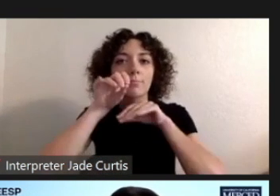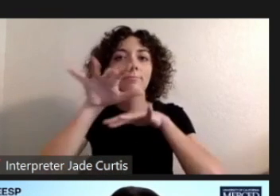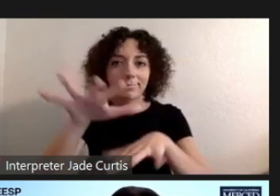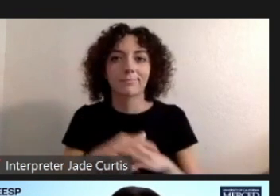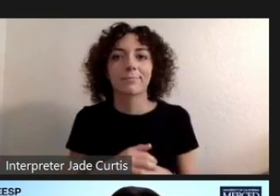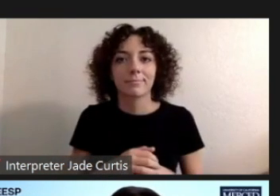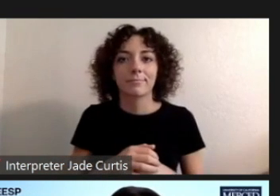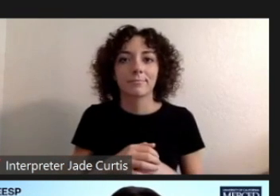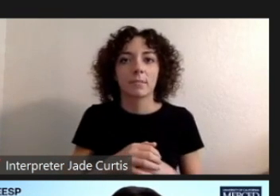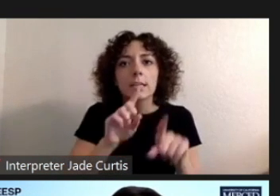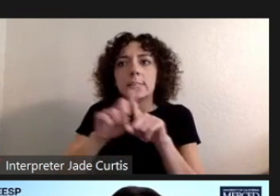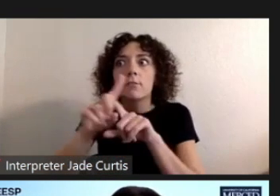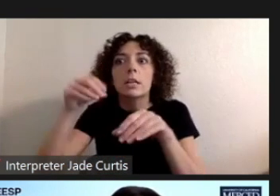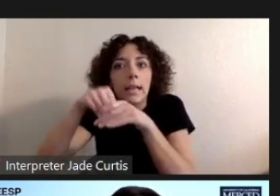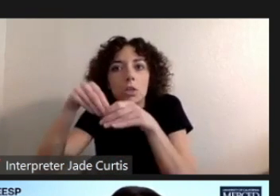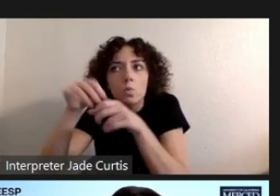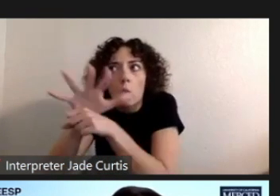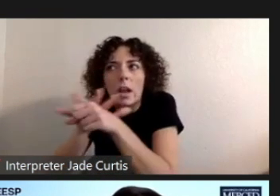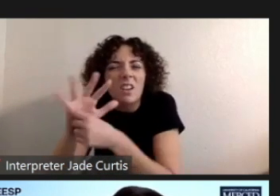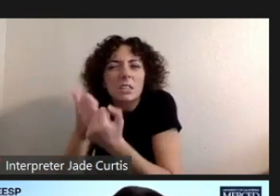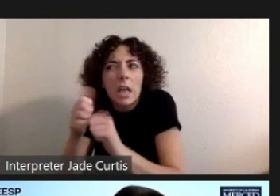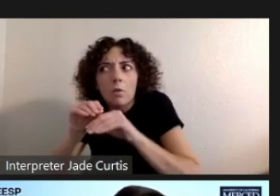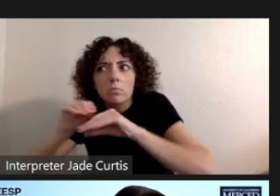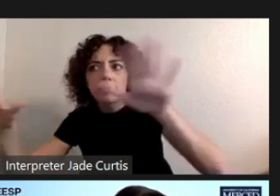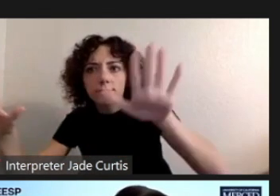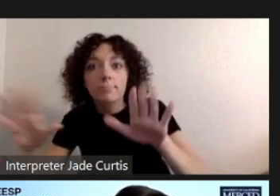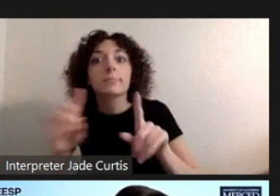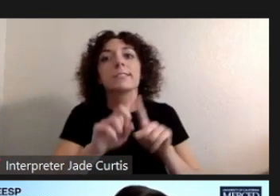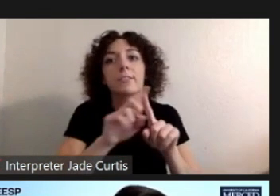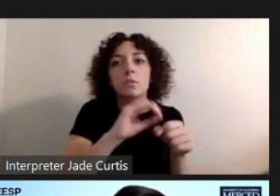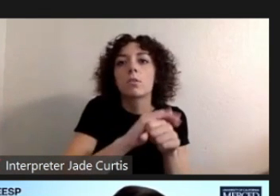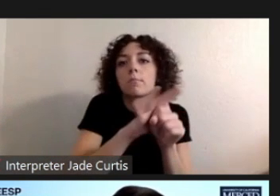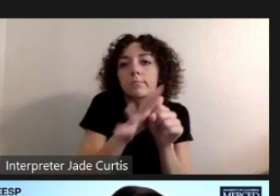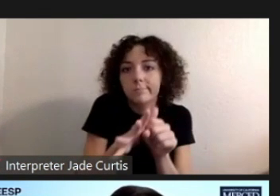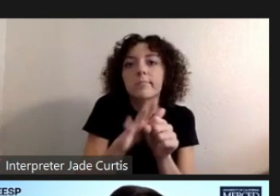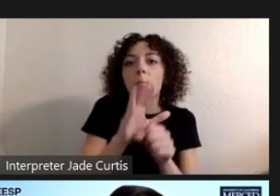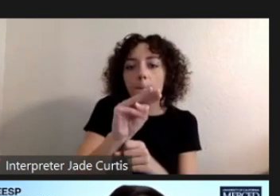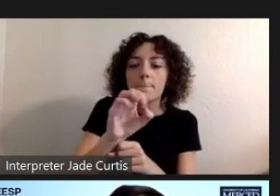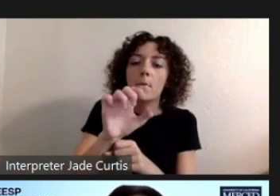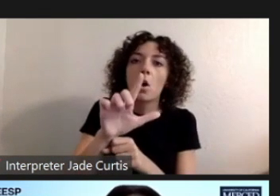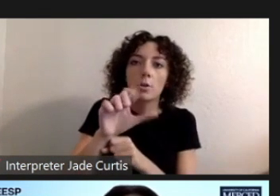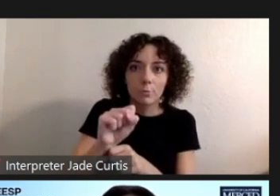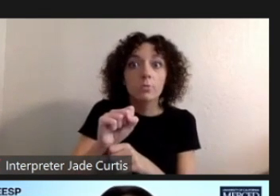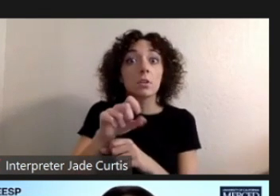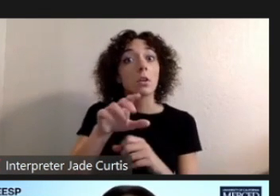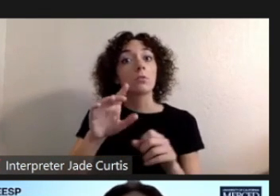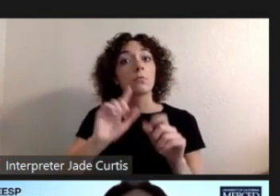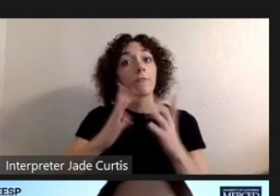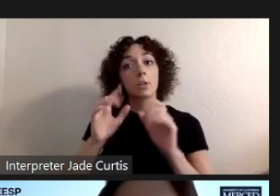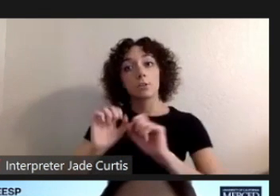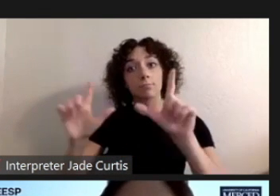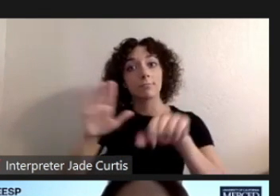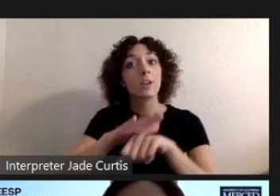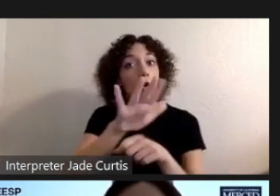indoor areas. Professor Hoque's work to model COVID-19 transmission was featured in her area's local news from early in the